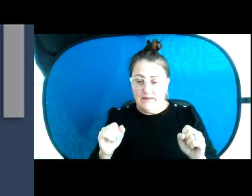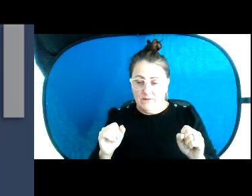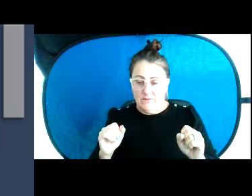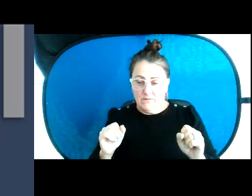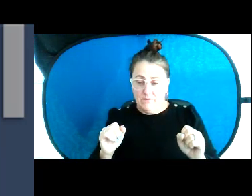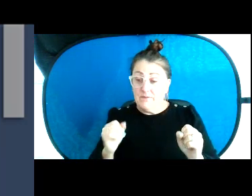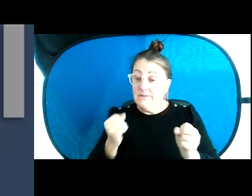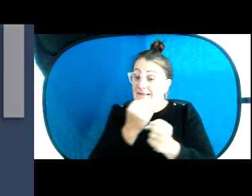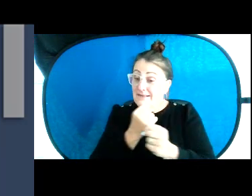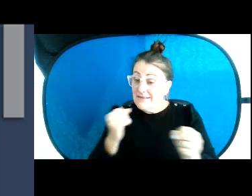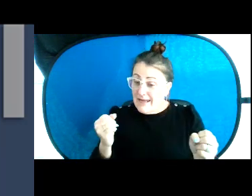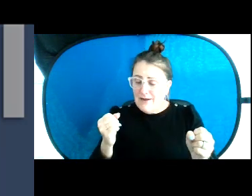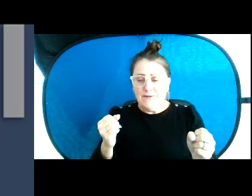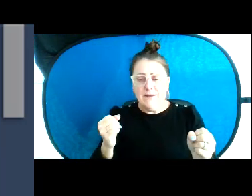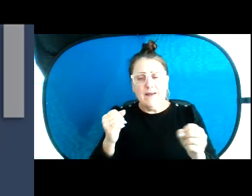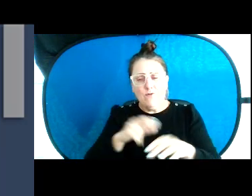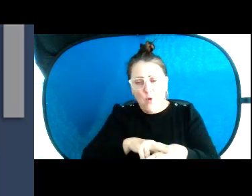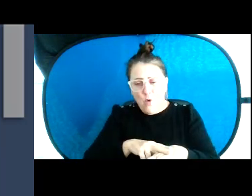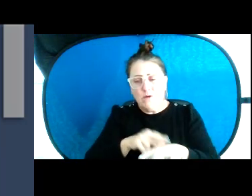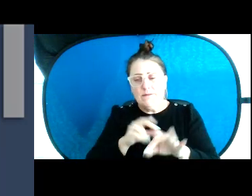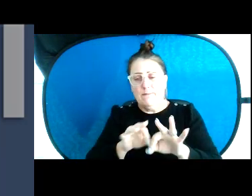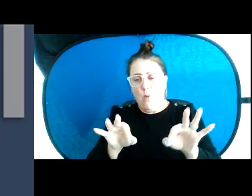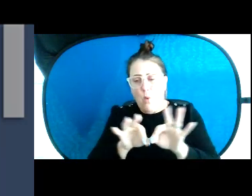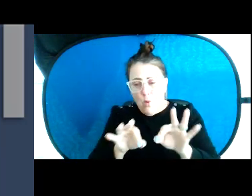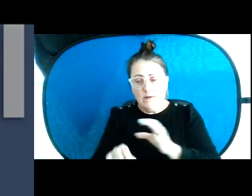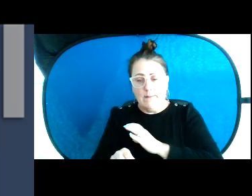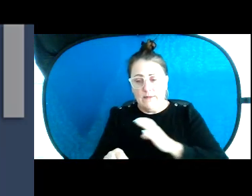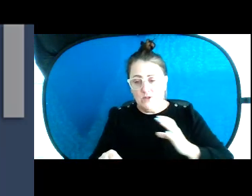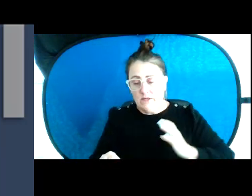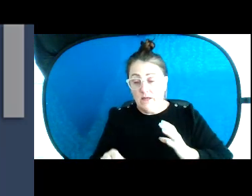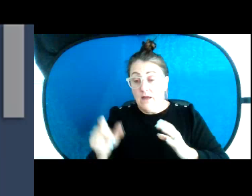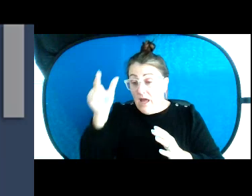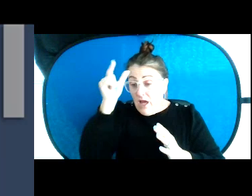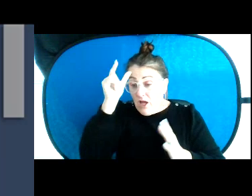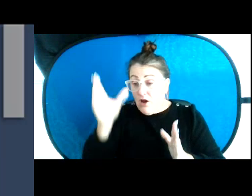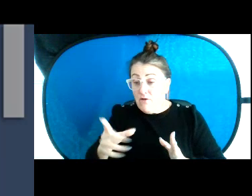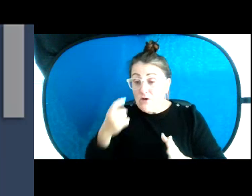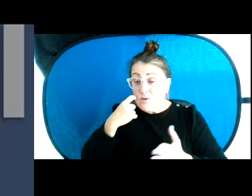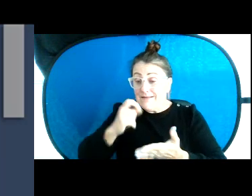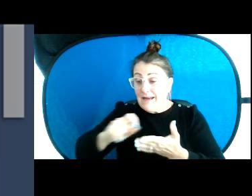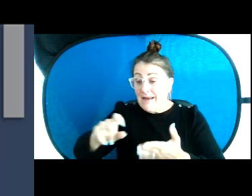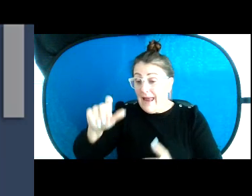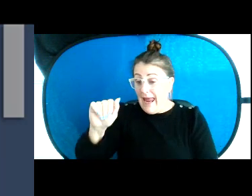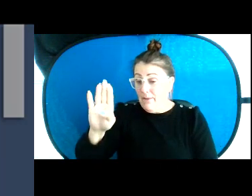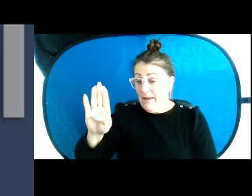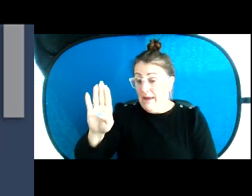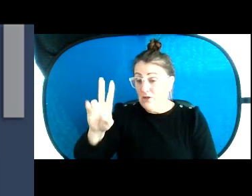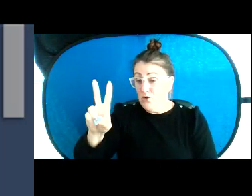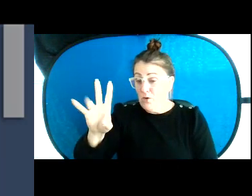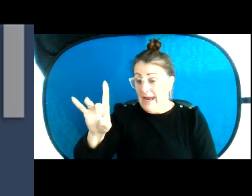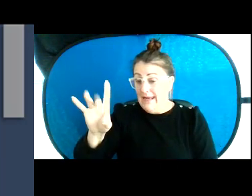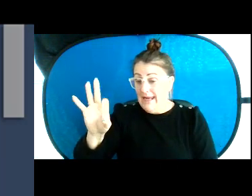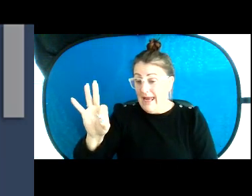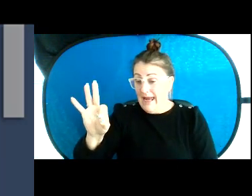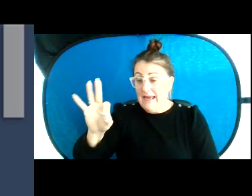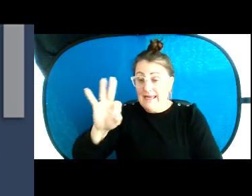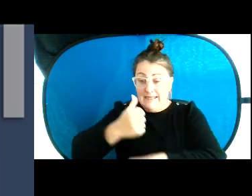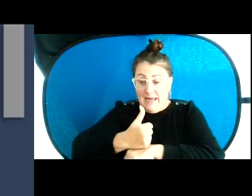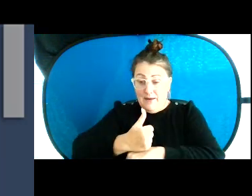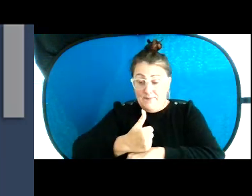Safety is obviously very important to this commission. And the governor recently signed AB 289, which establishes automated